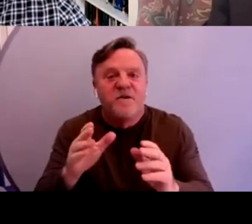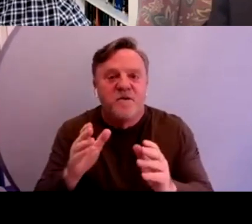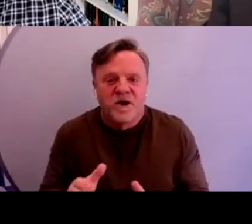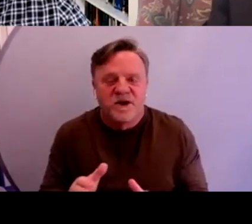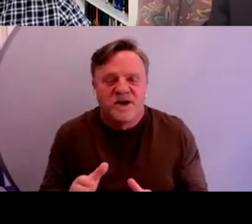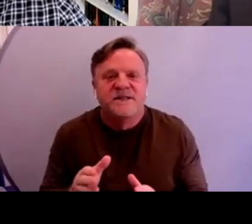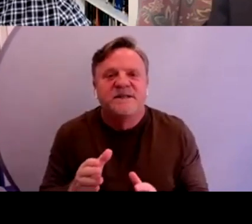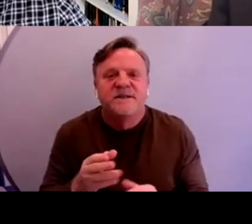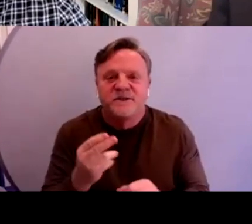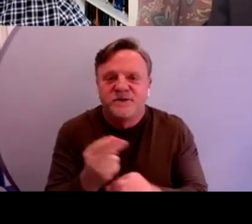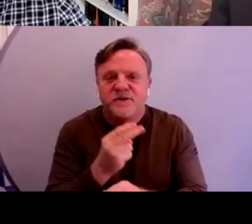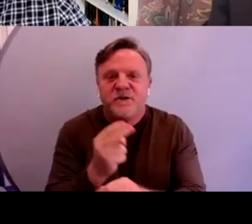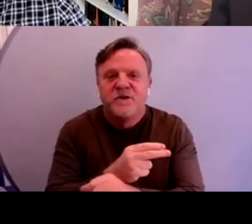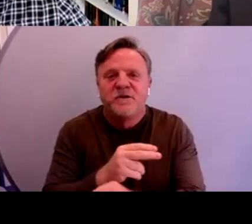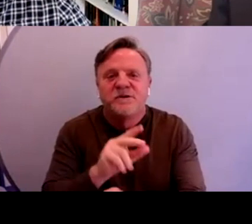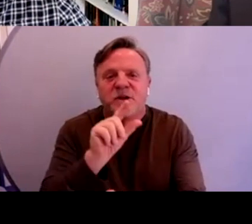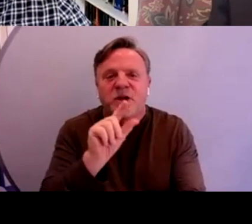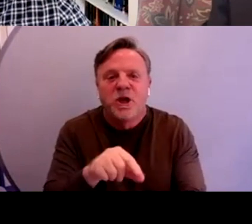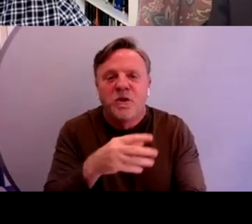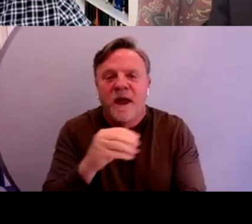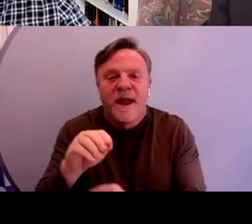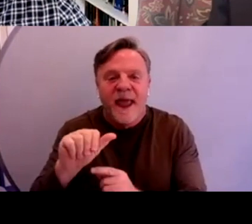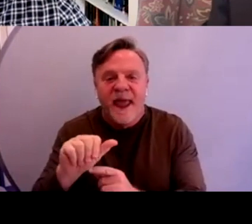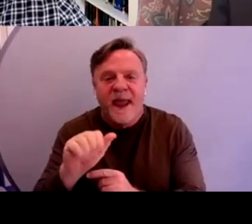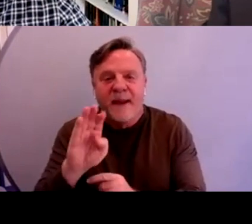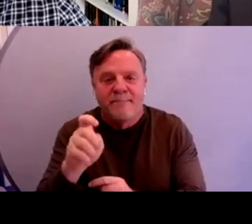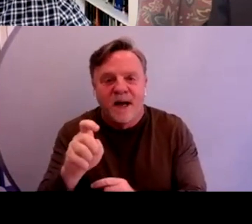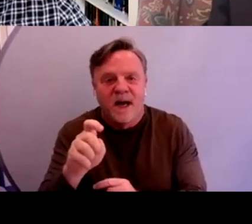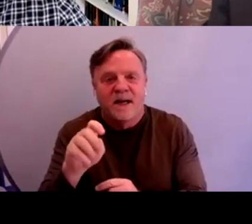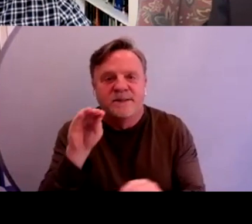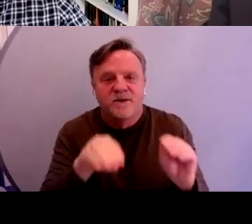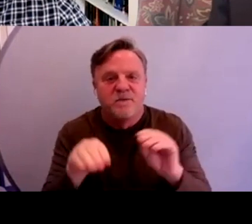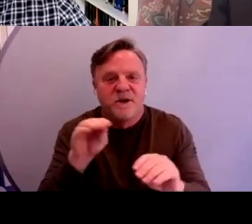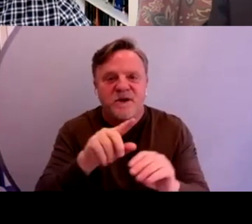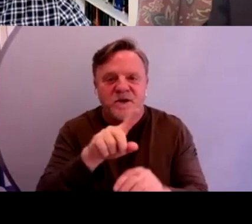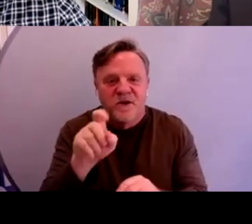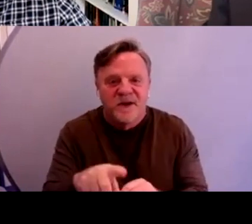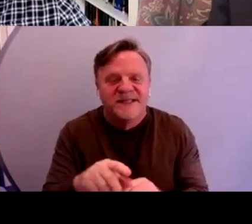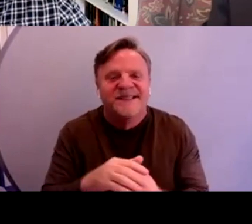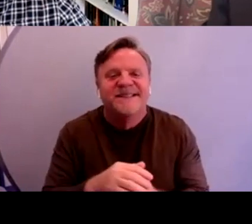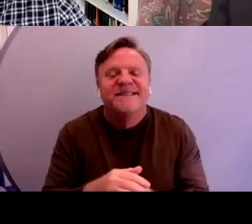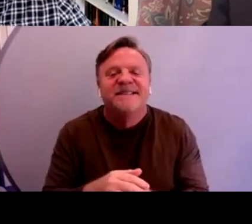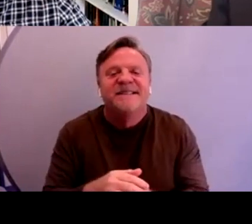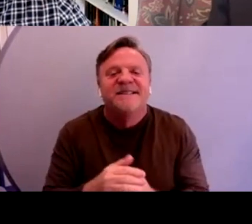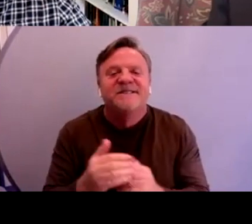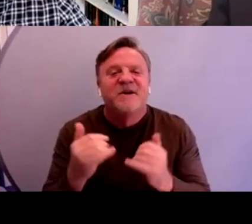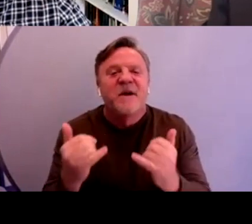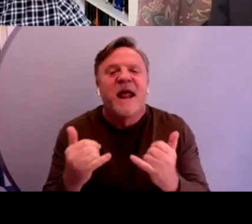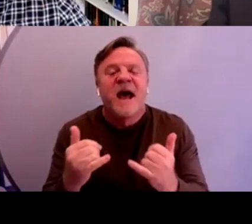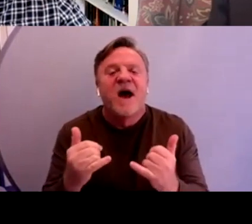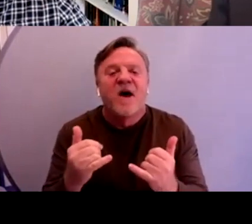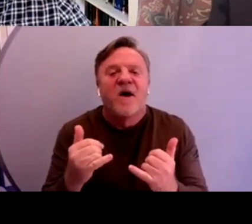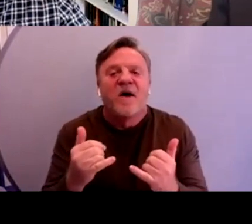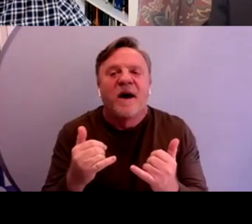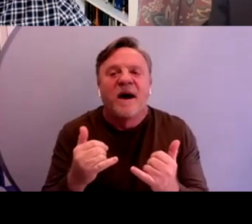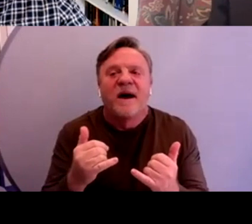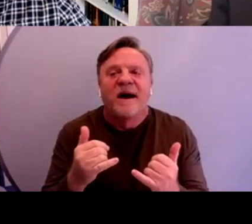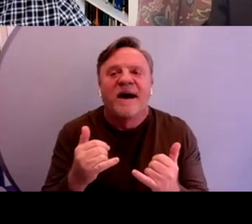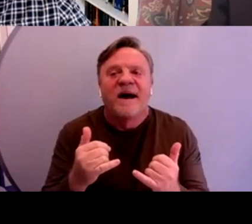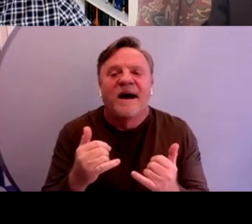to use the Q&A box to put your questions in. And on that note, I'm